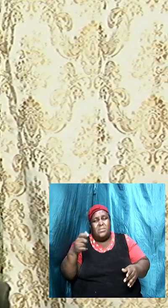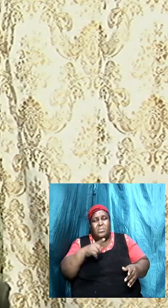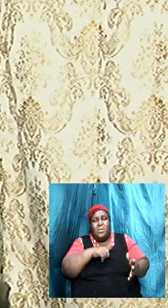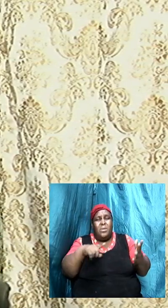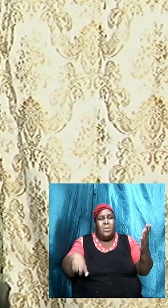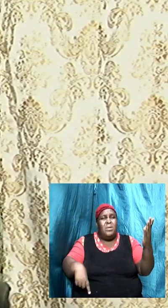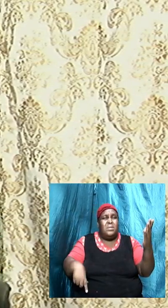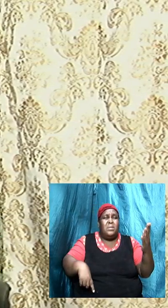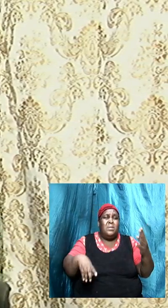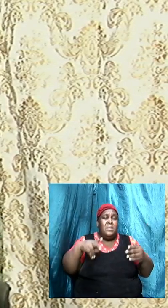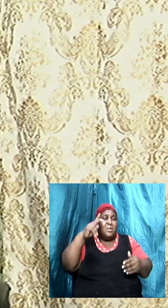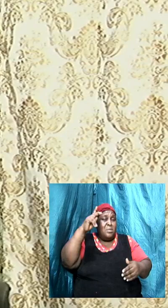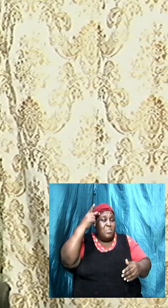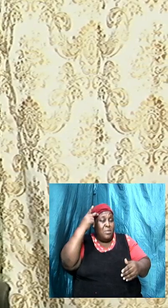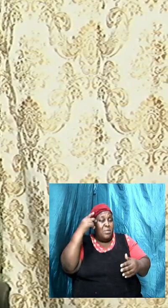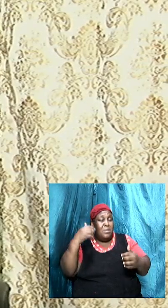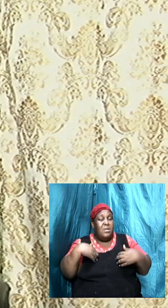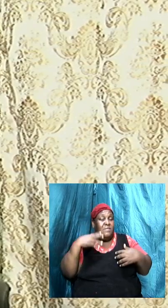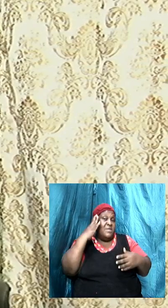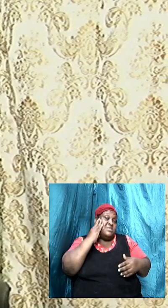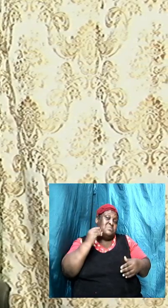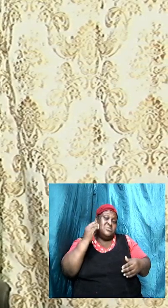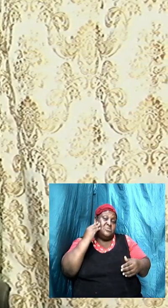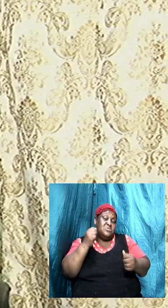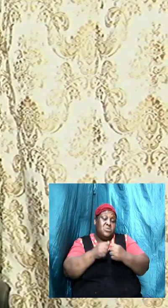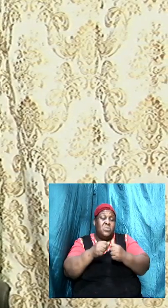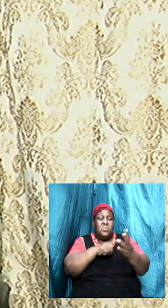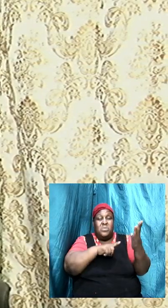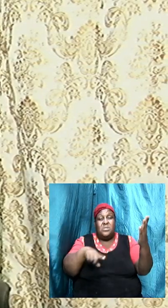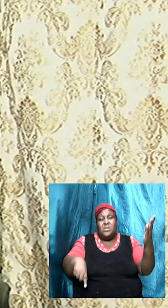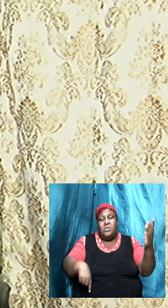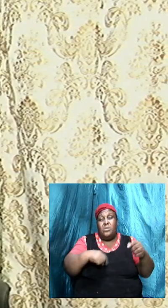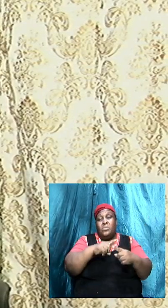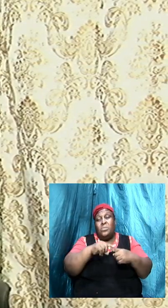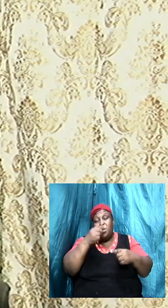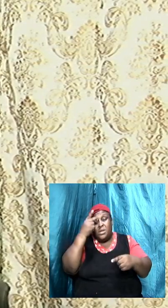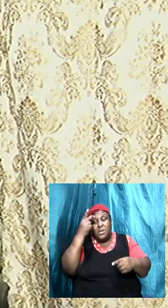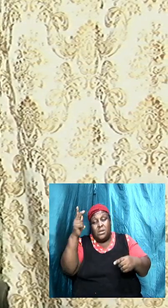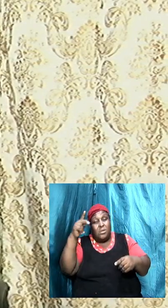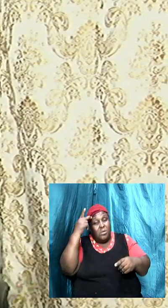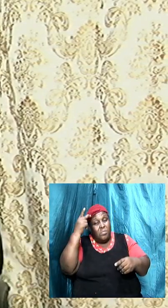Lord. Now, after Paul received his sight,